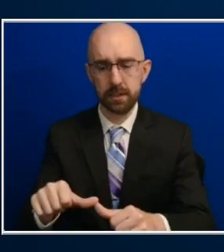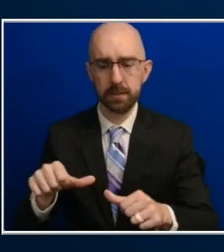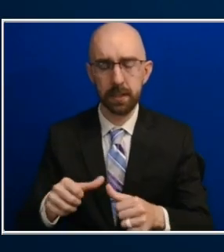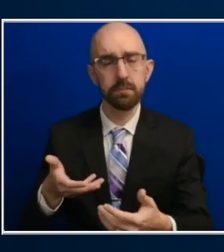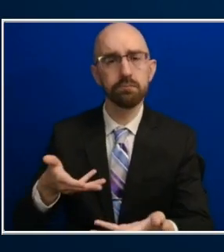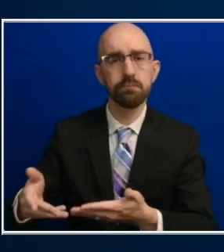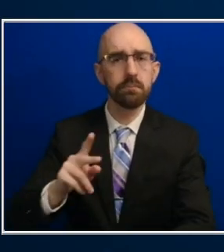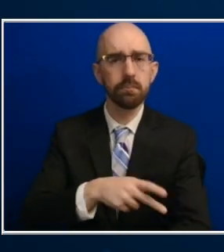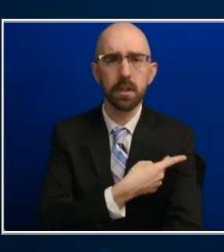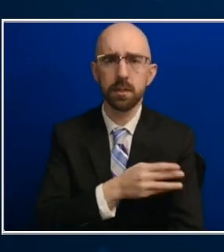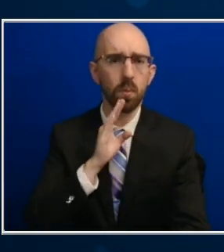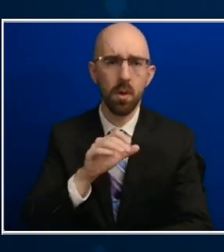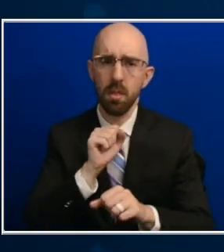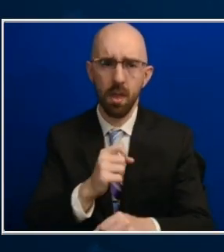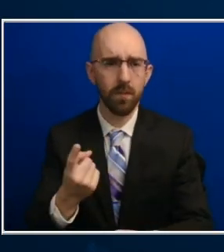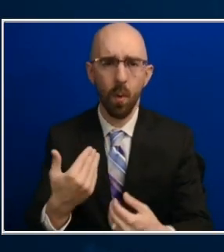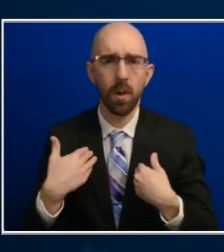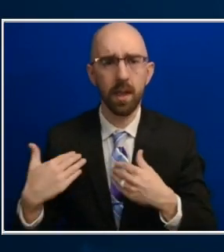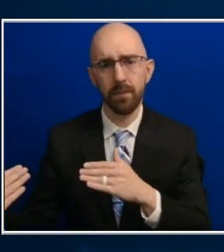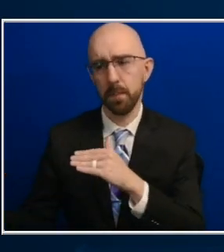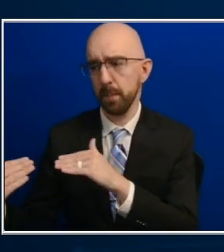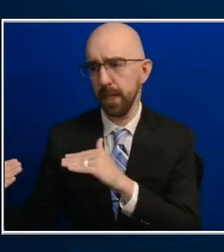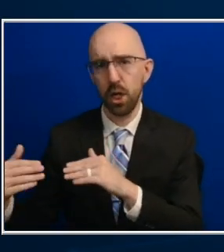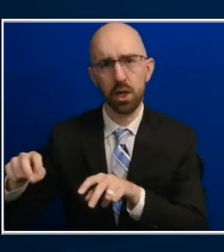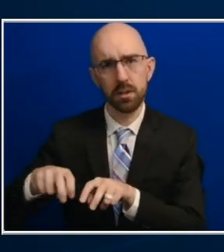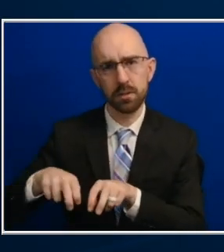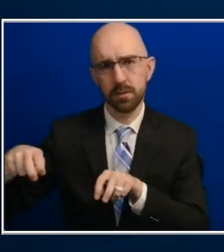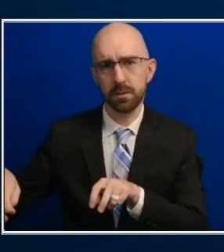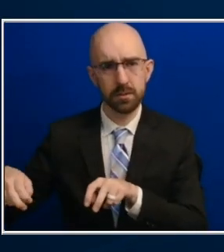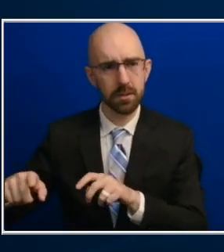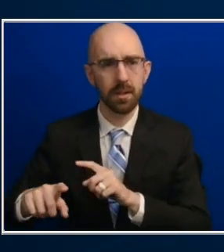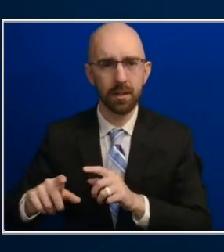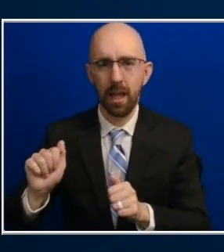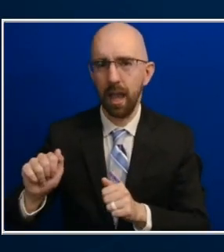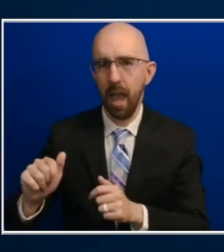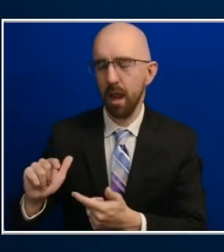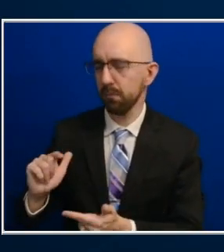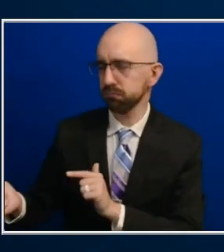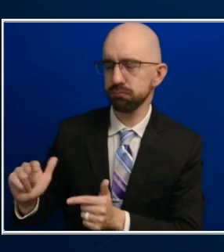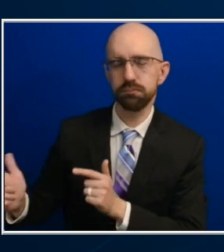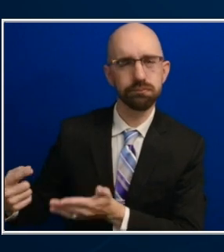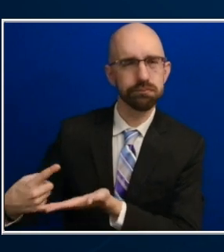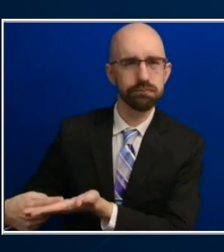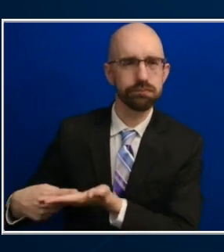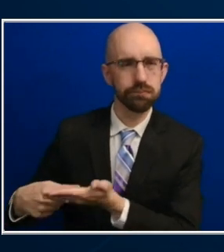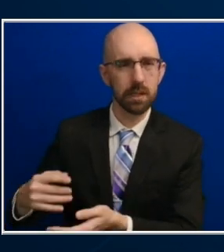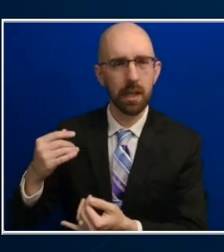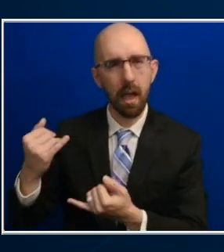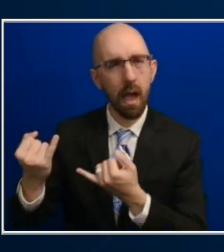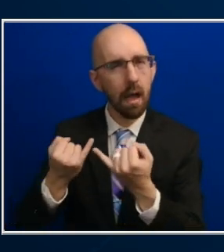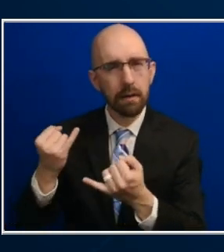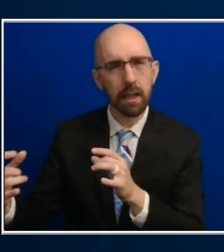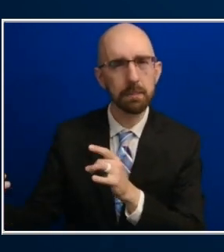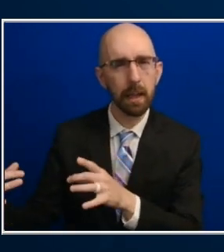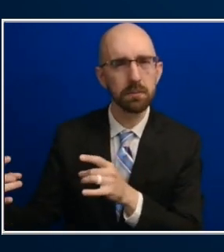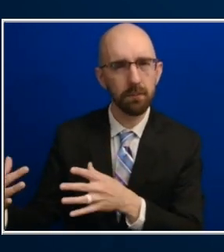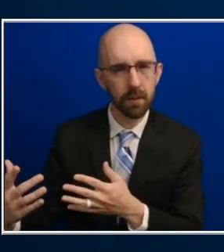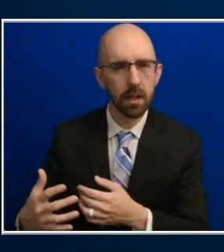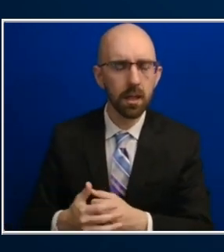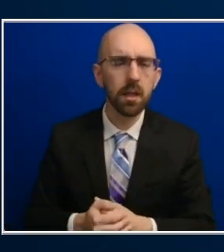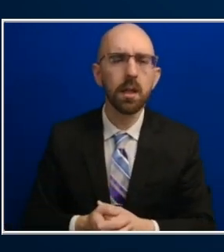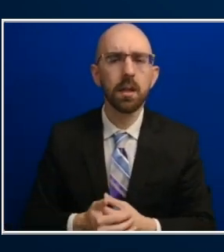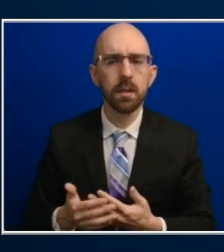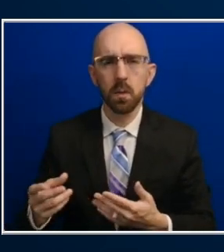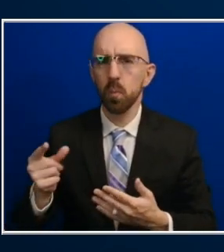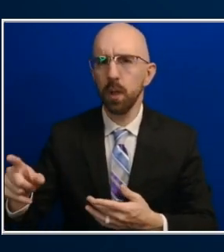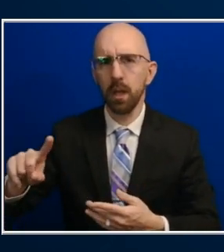to always have a colleague sitting right next to me that I could bounce ideas off of, get some quick